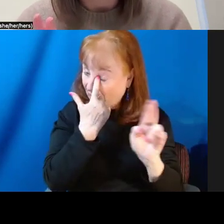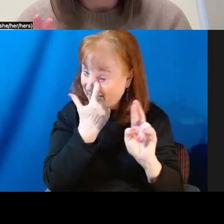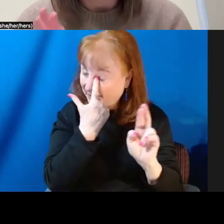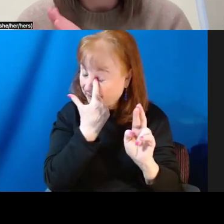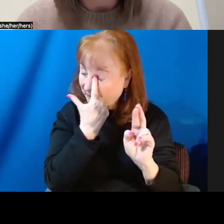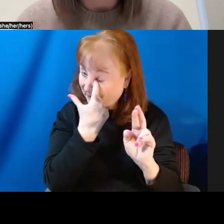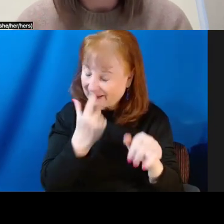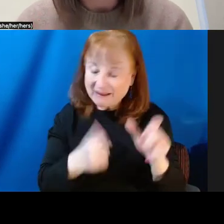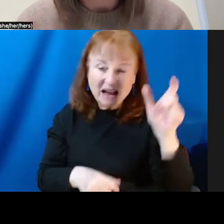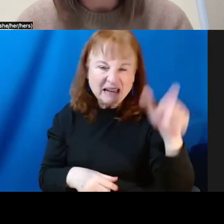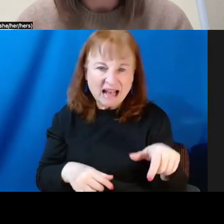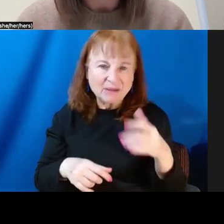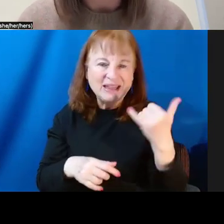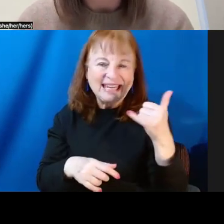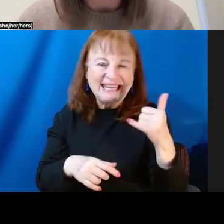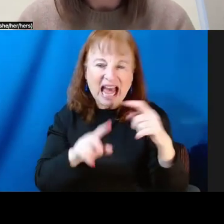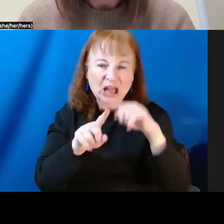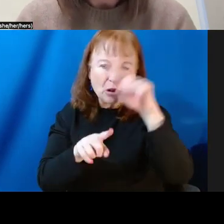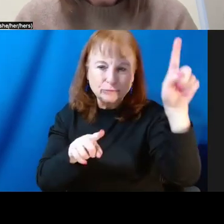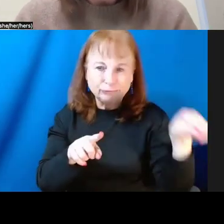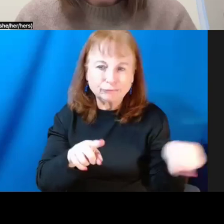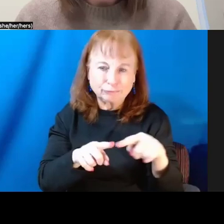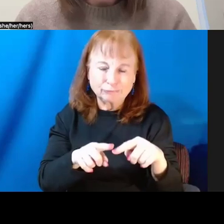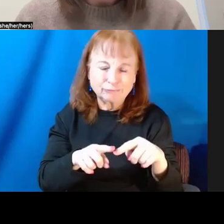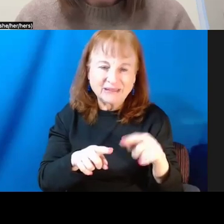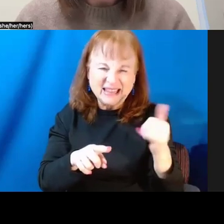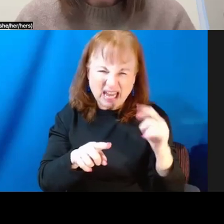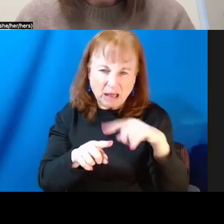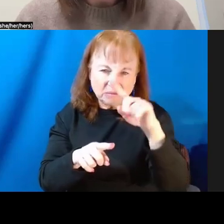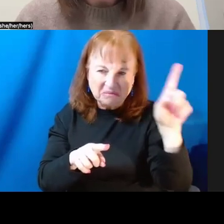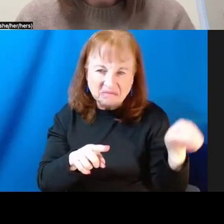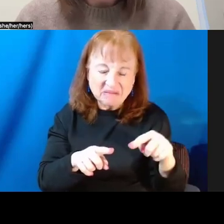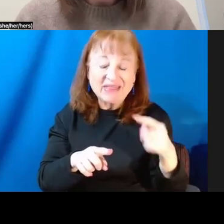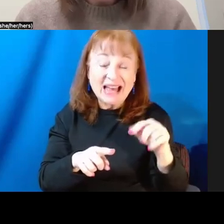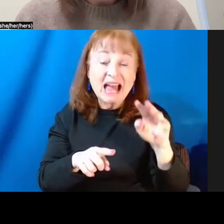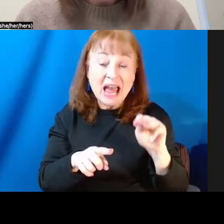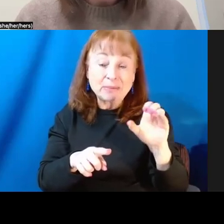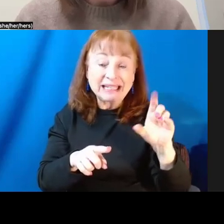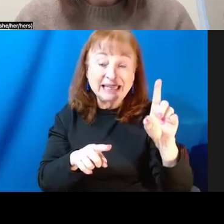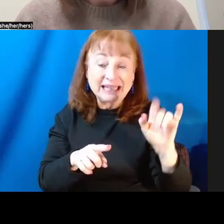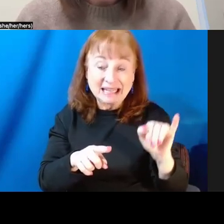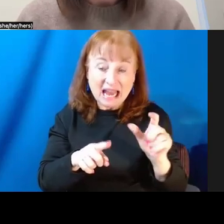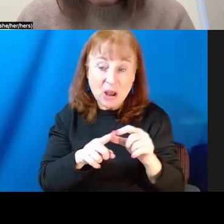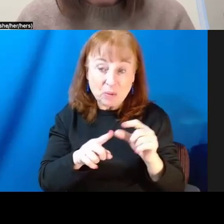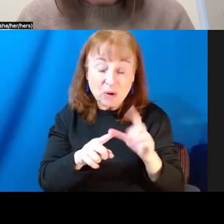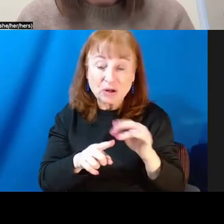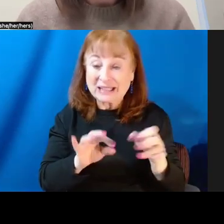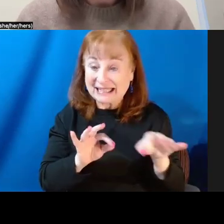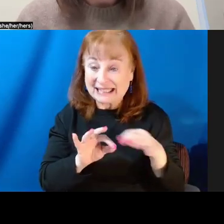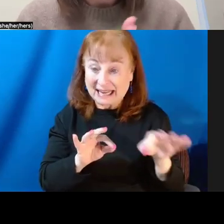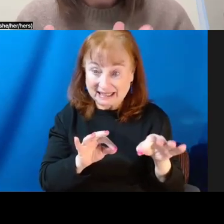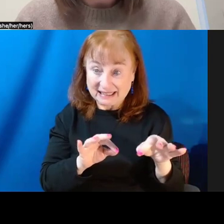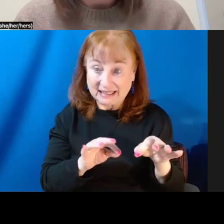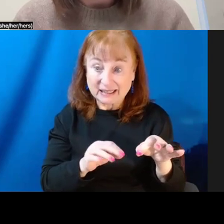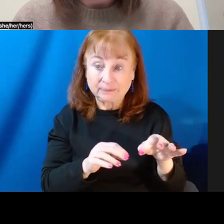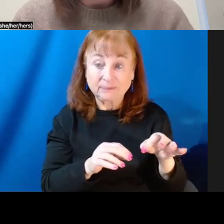column outlined in yellow. So this column is for the MCDI words and sentences form. So